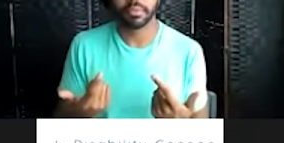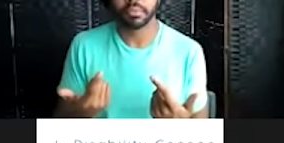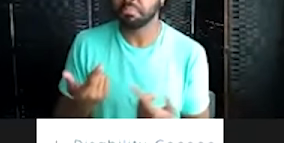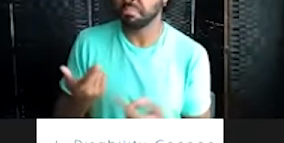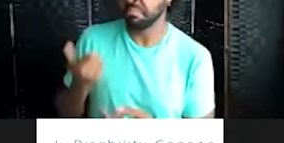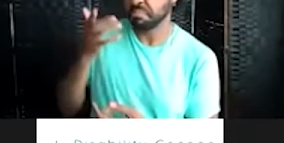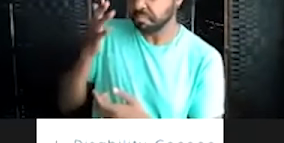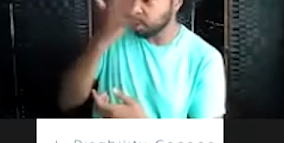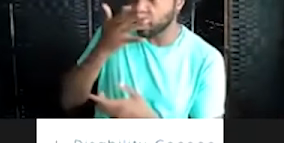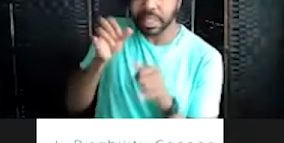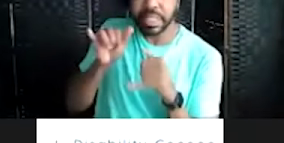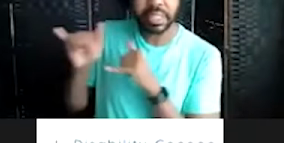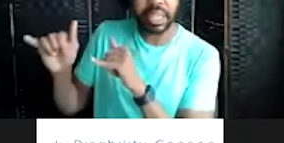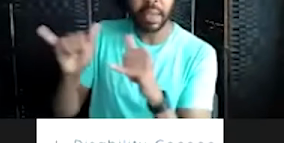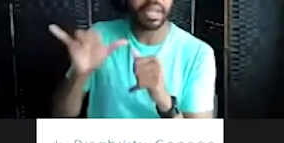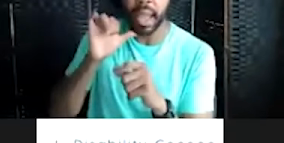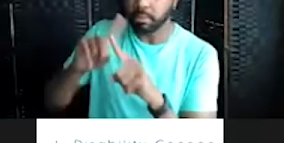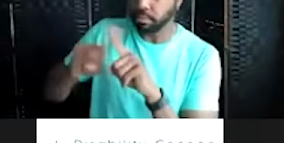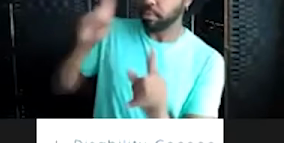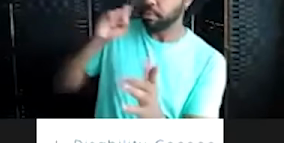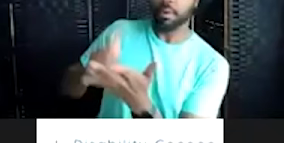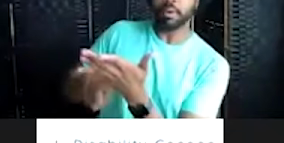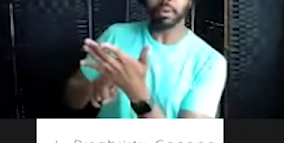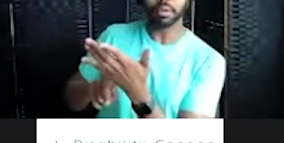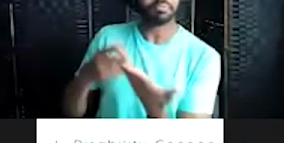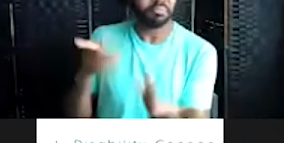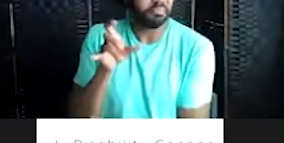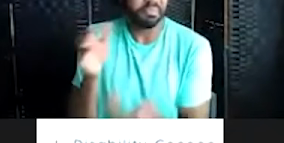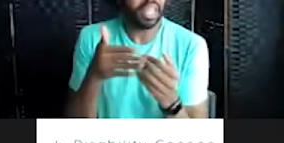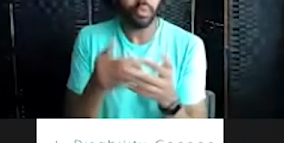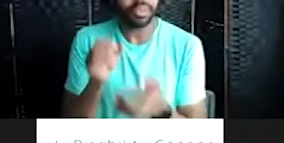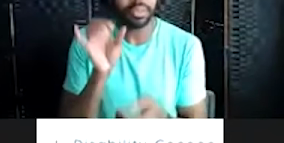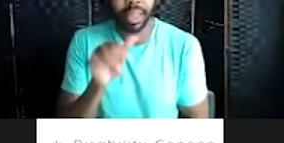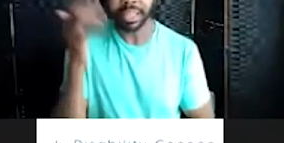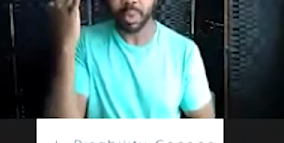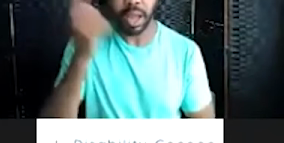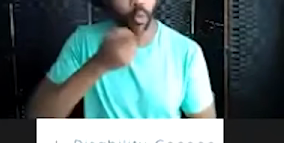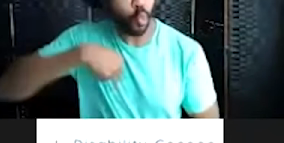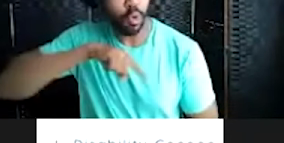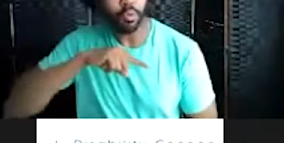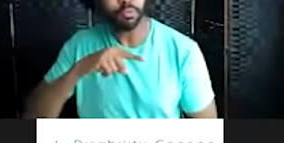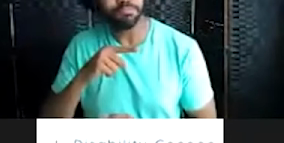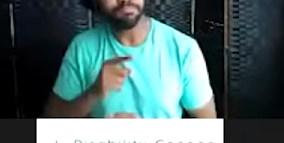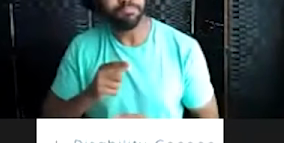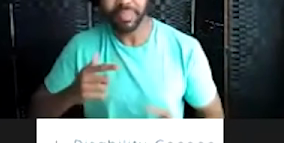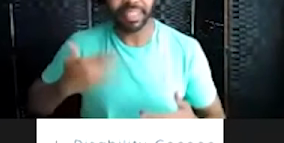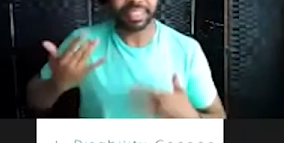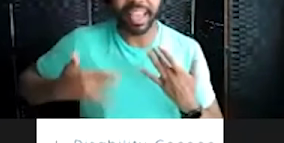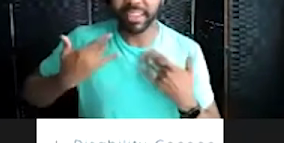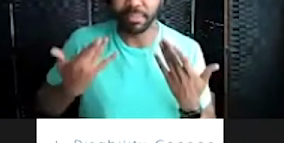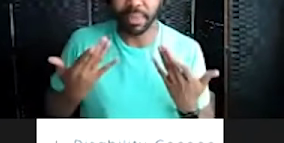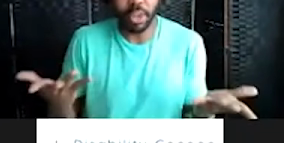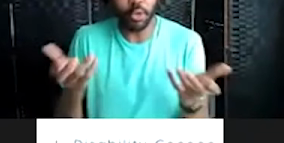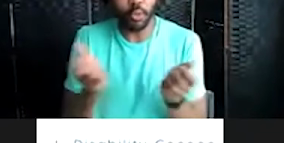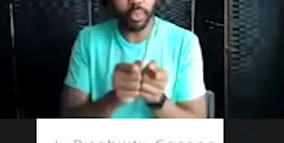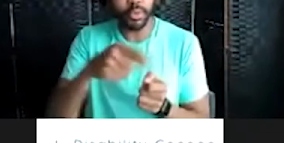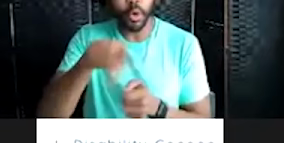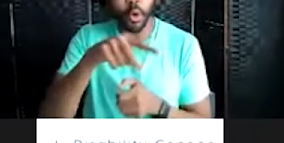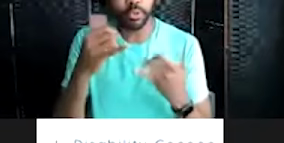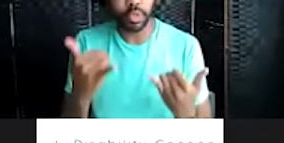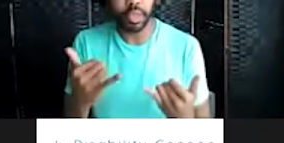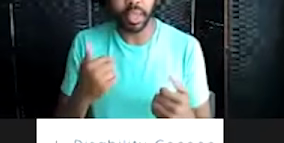bit easier. So at any rate, that's why we're really excited to be here with you today. I'm guessing